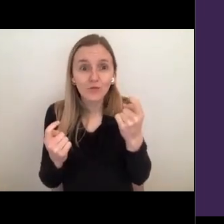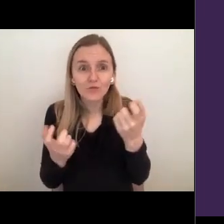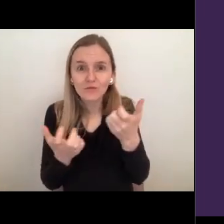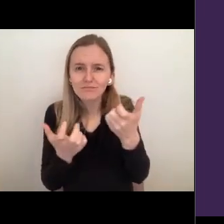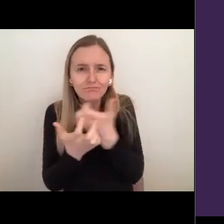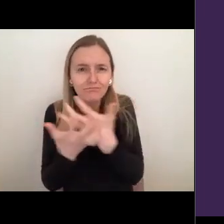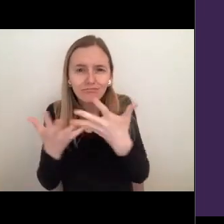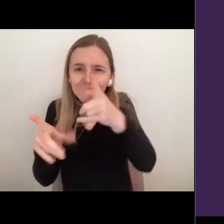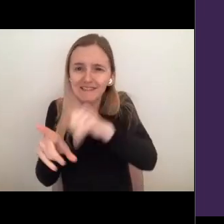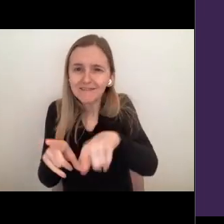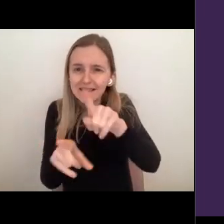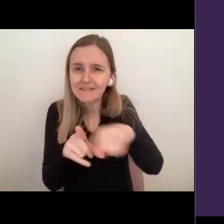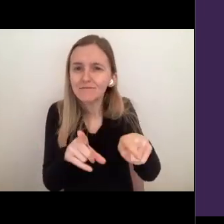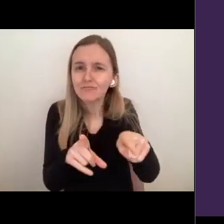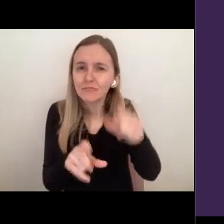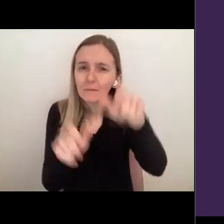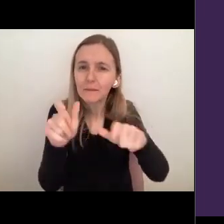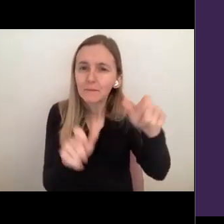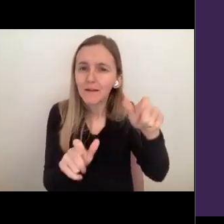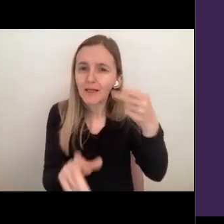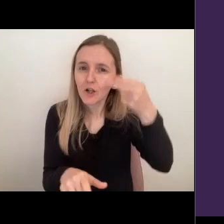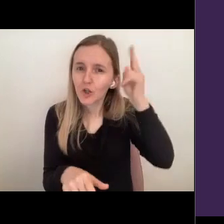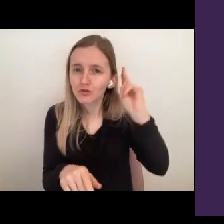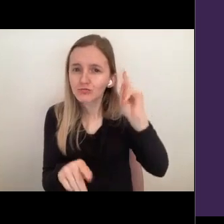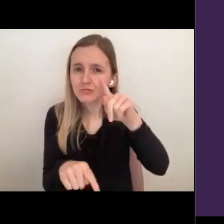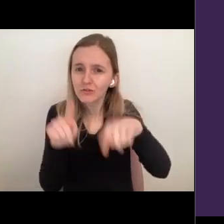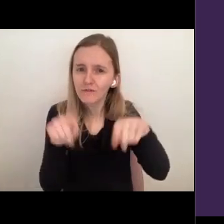profiles, if we think about it in this way.